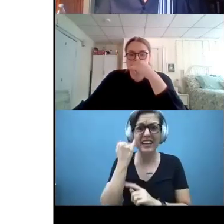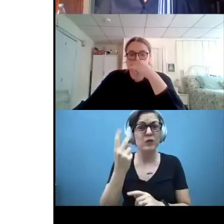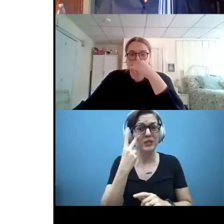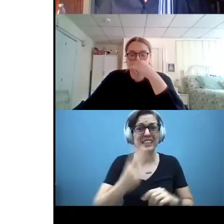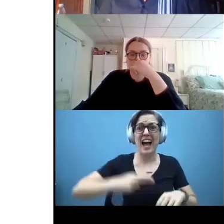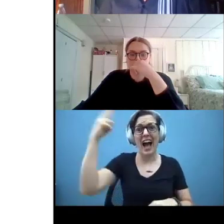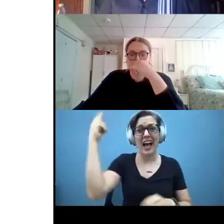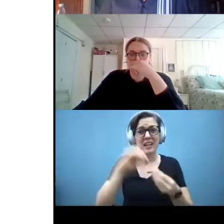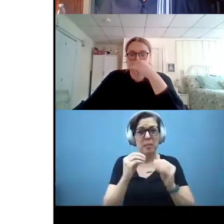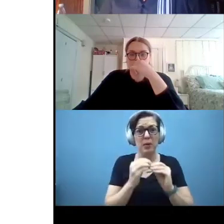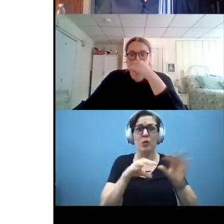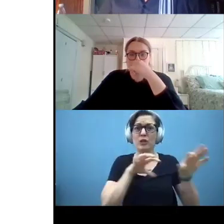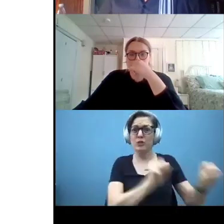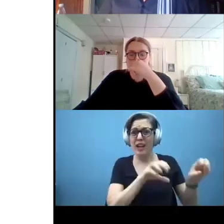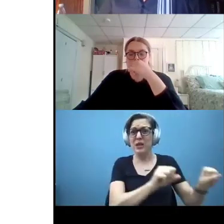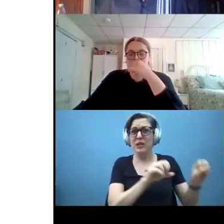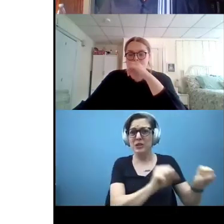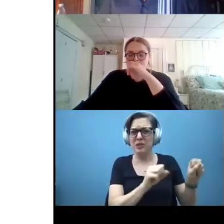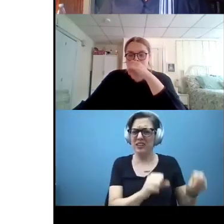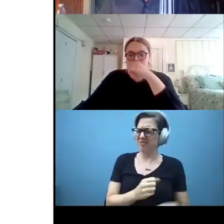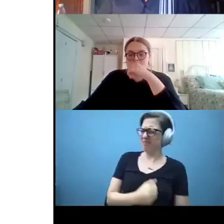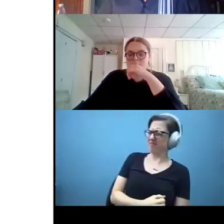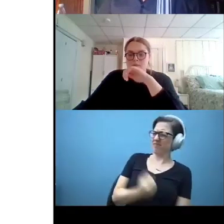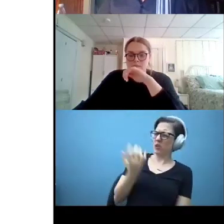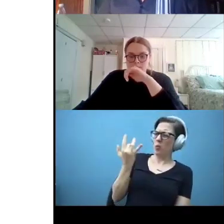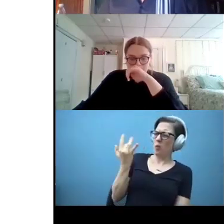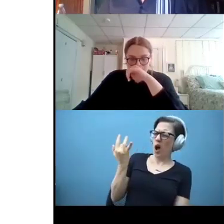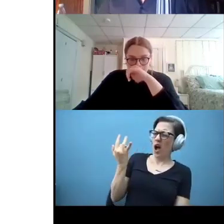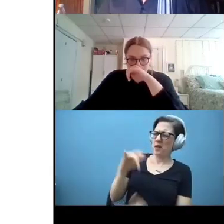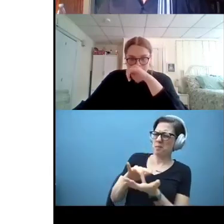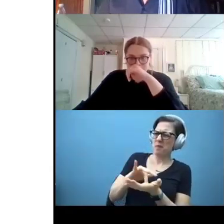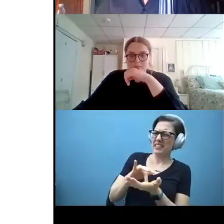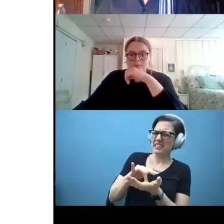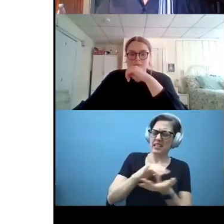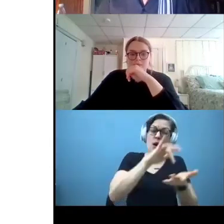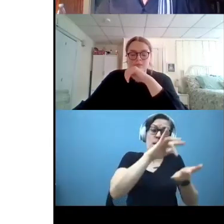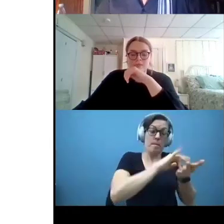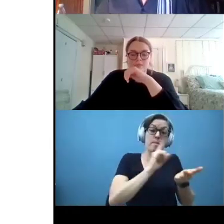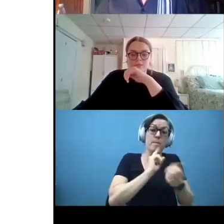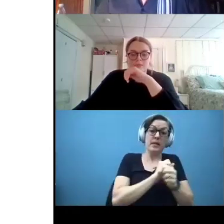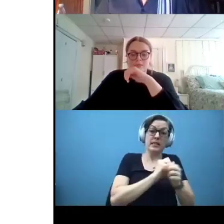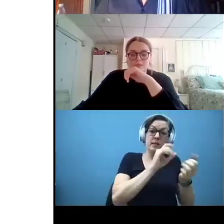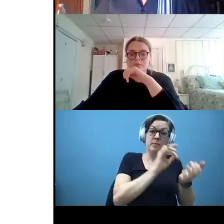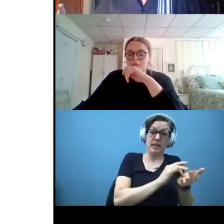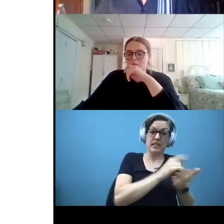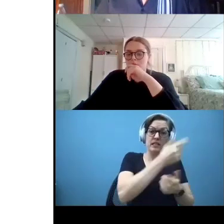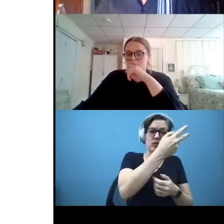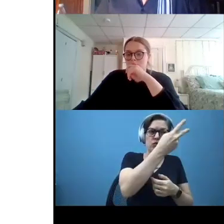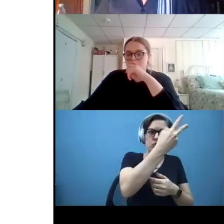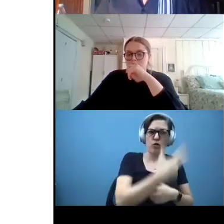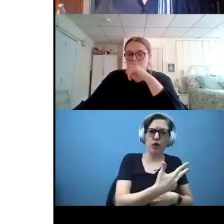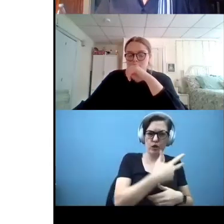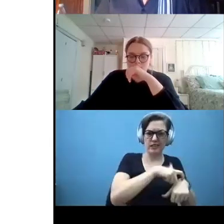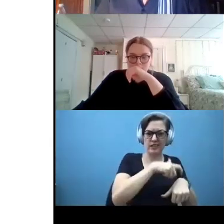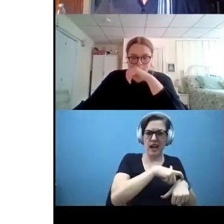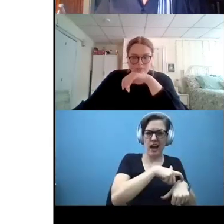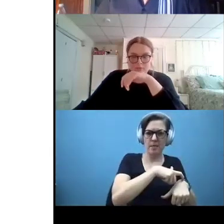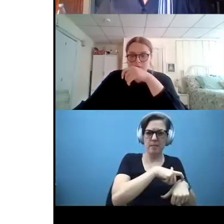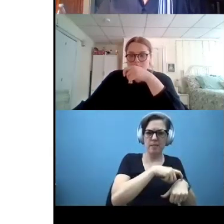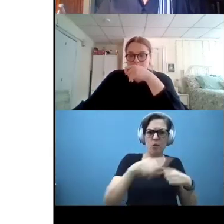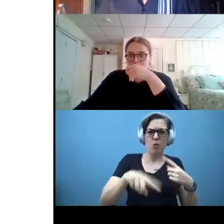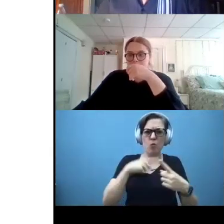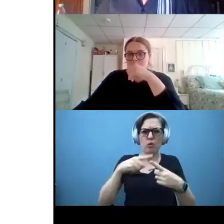it sees, why are we doing medicine 2/3 of the time when a person is in mechanical restraints?